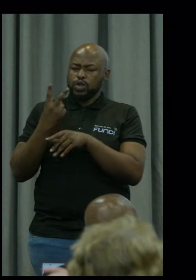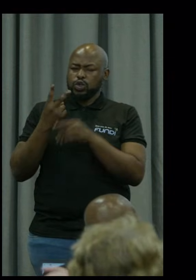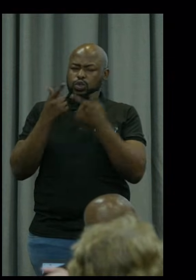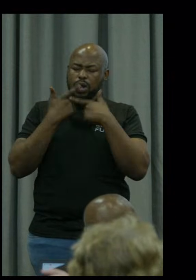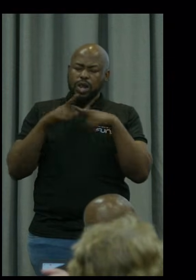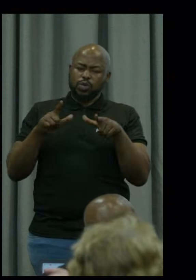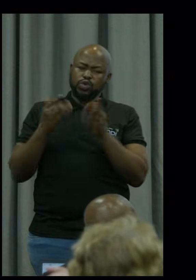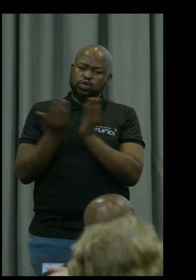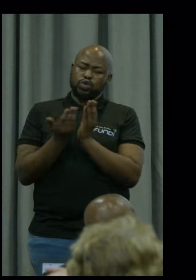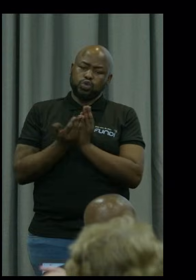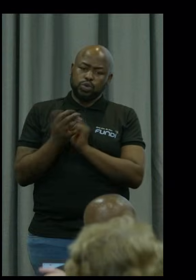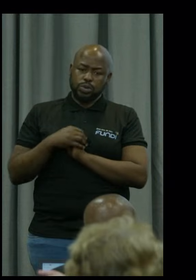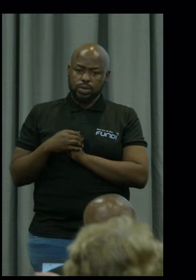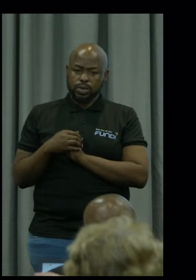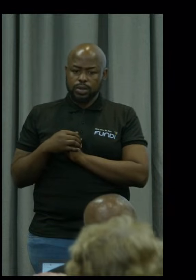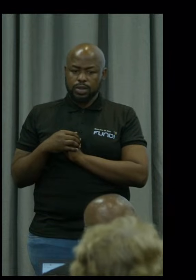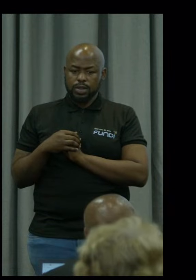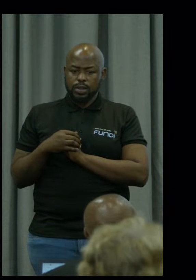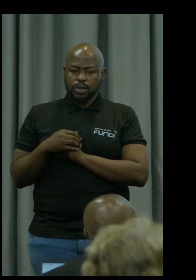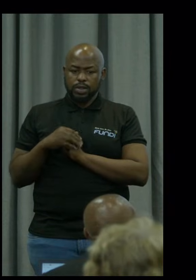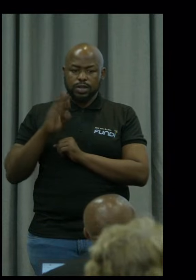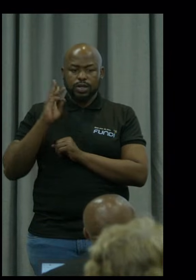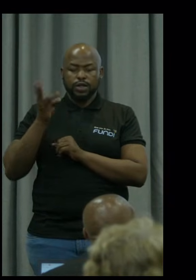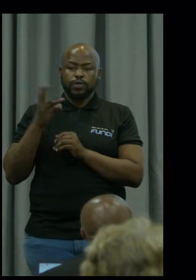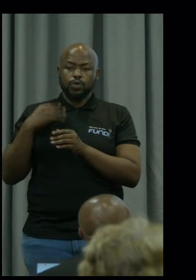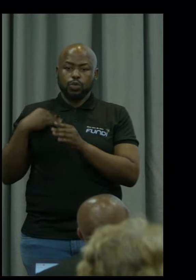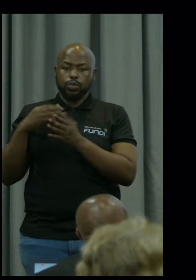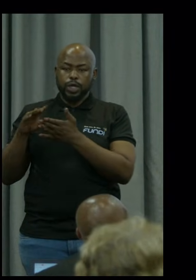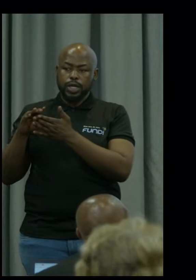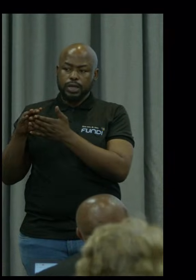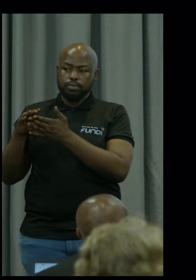schools, especially if we're going to be introducing mother tongue.